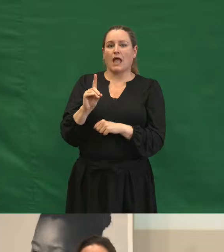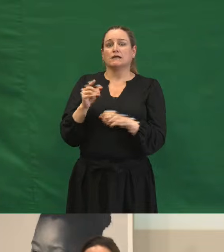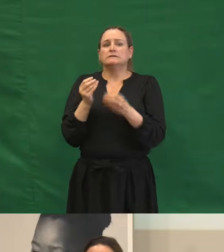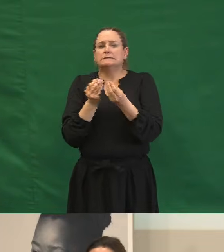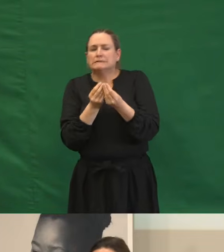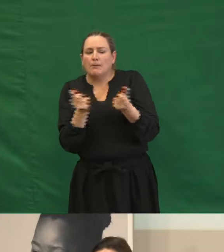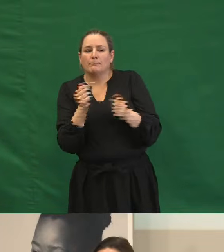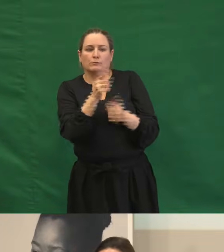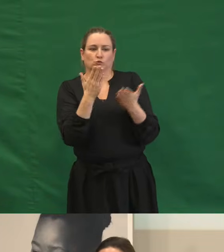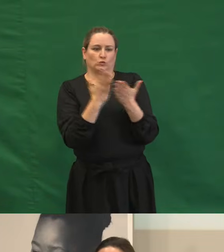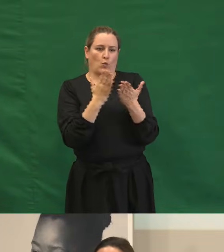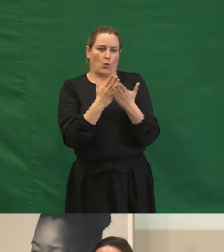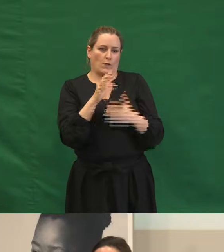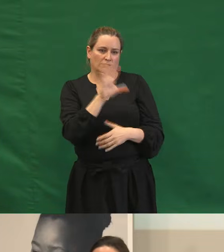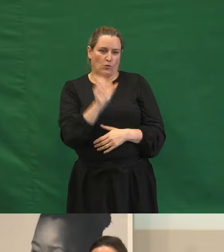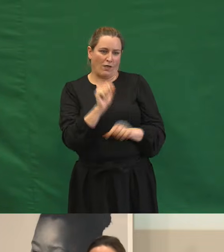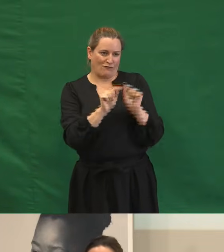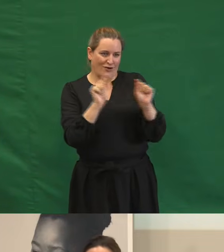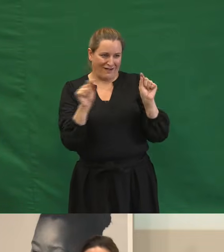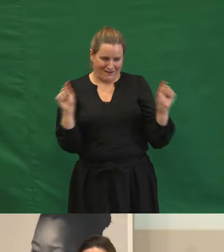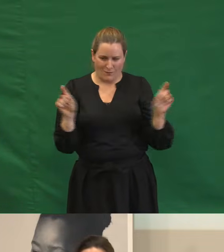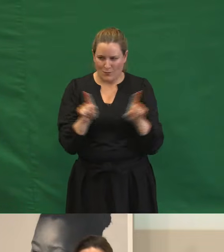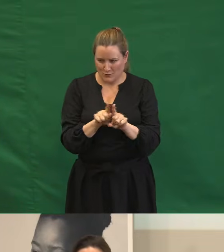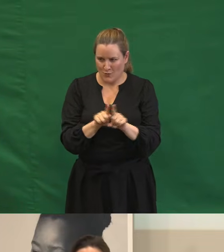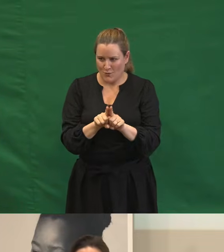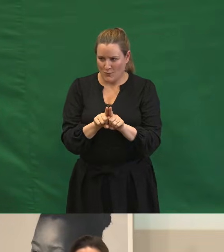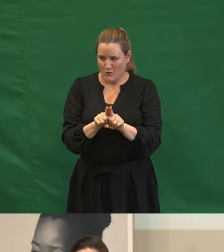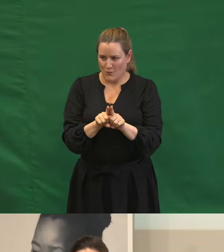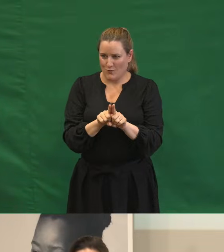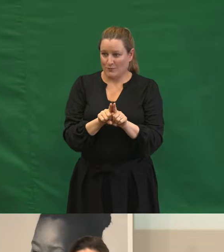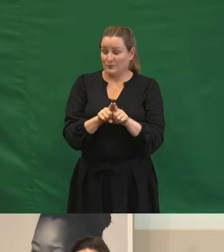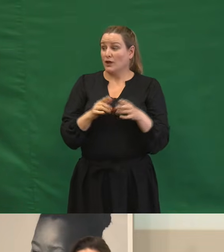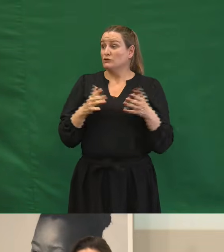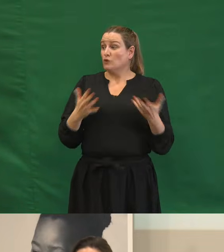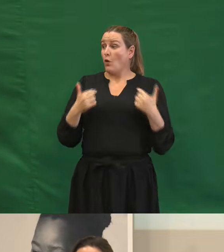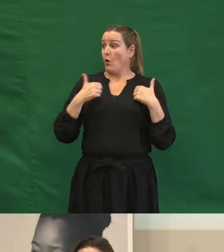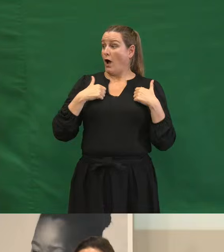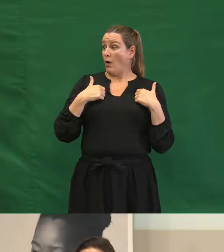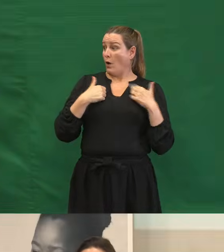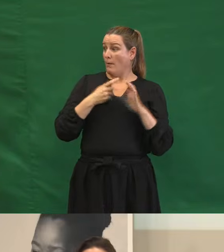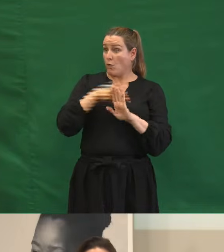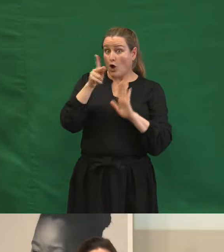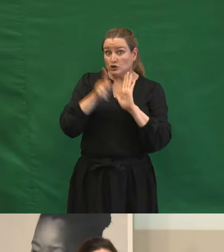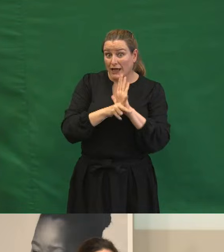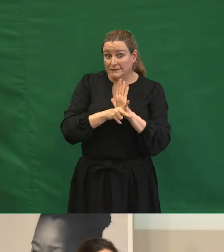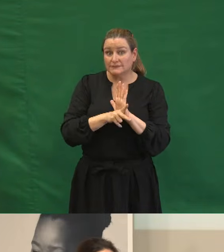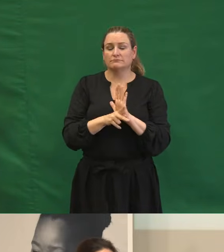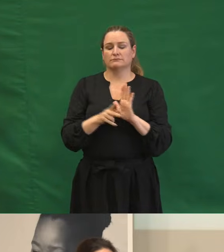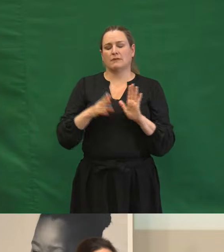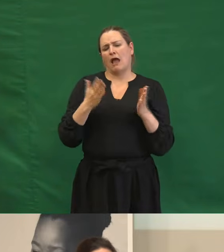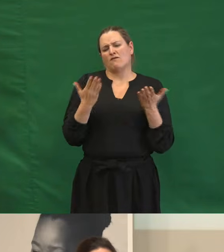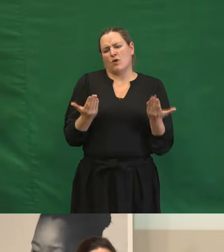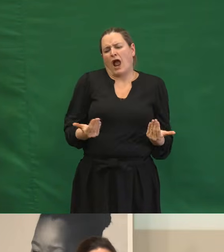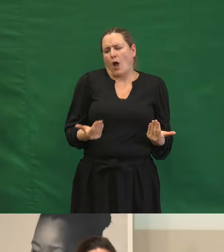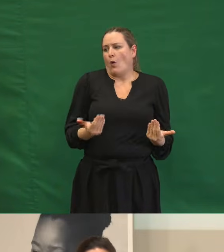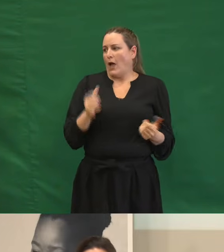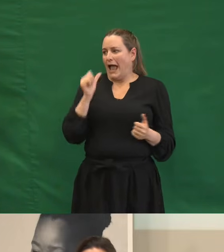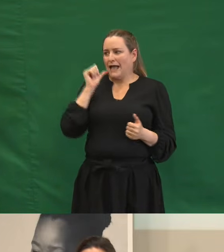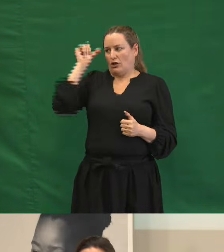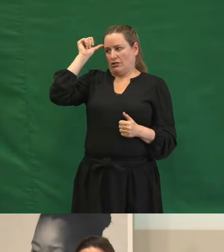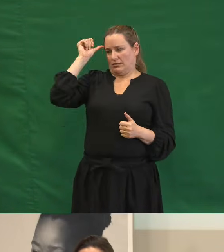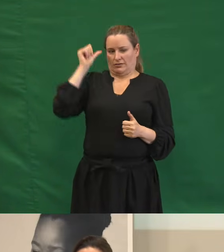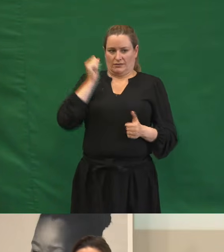And currently, this corpus consists of two projects. So the first project is focused on adult signers, and we have